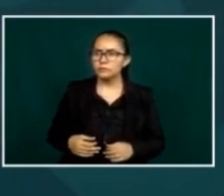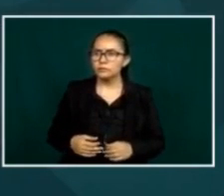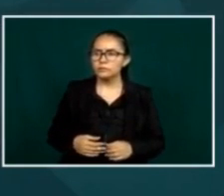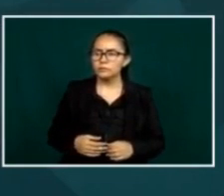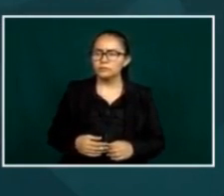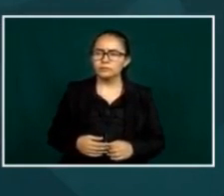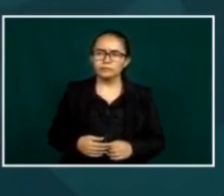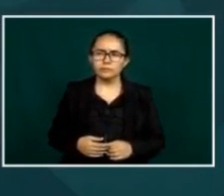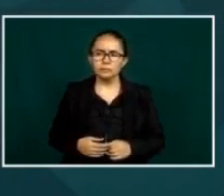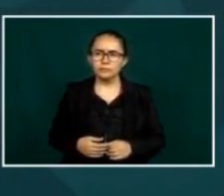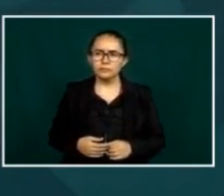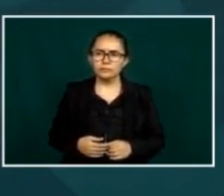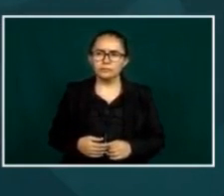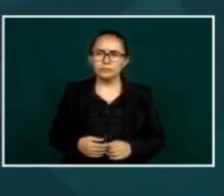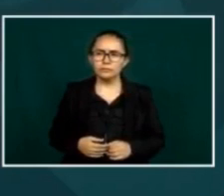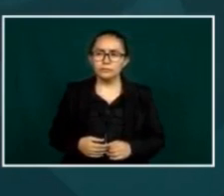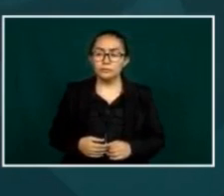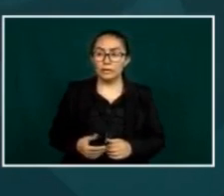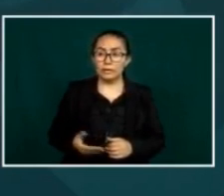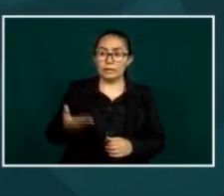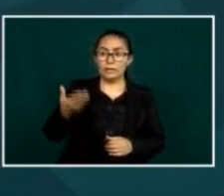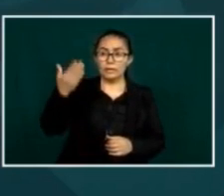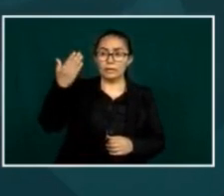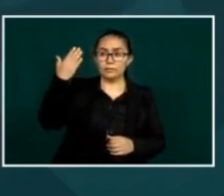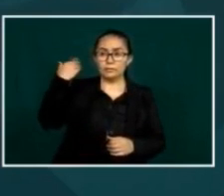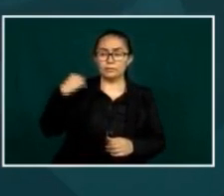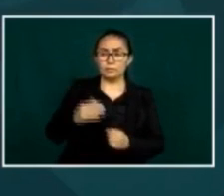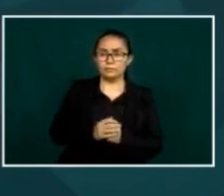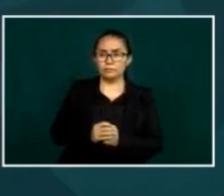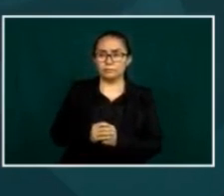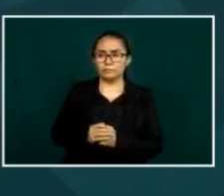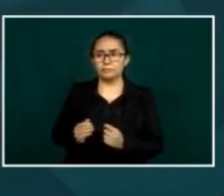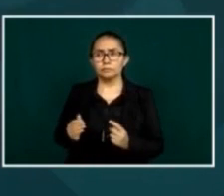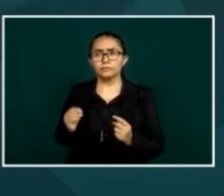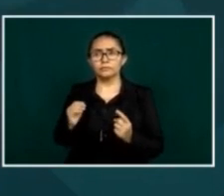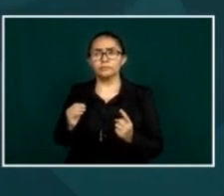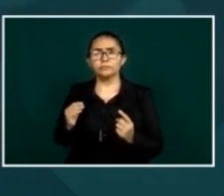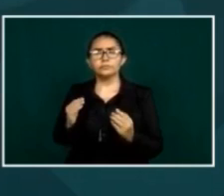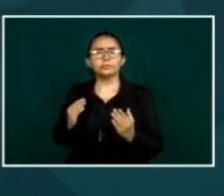there was people that had buildings that used to